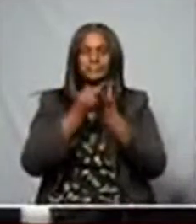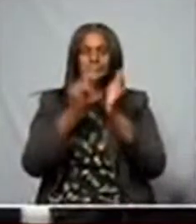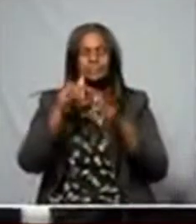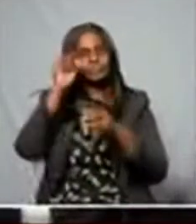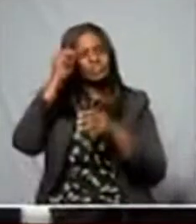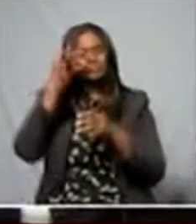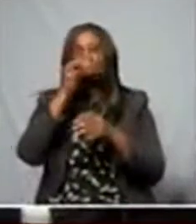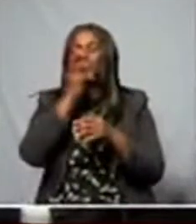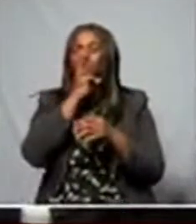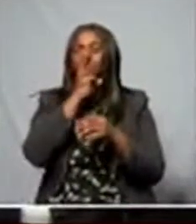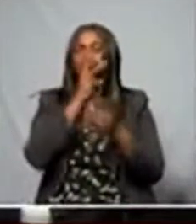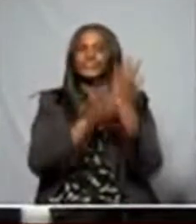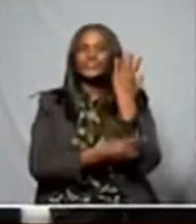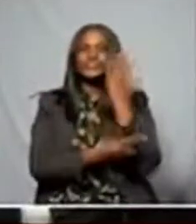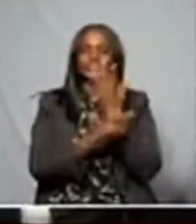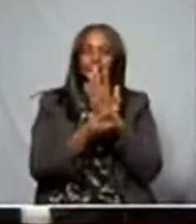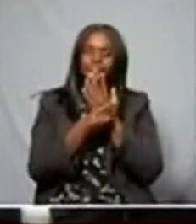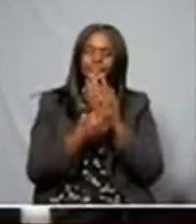of Water Development.